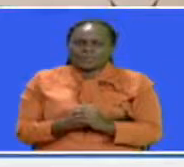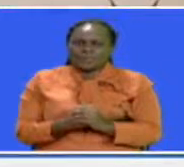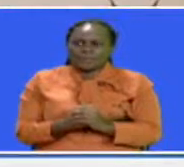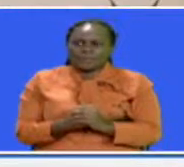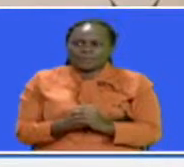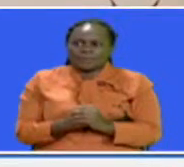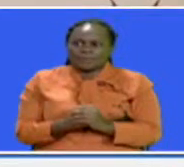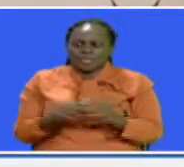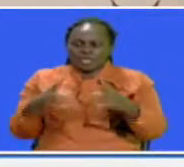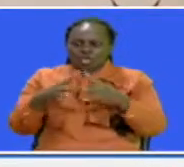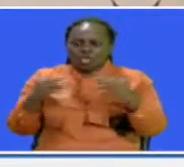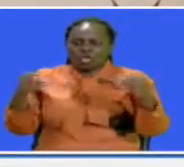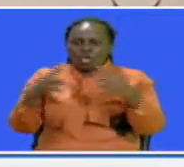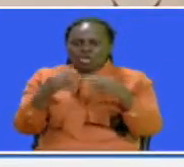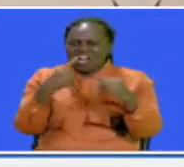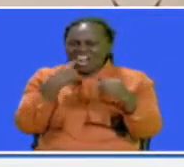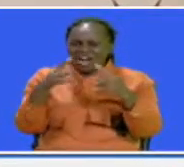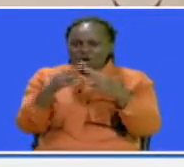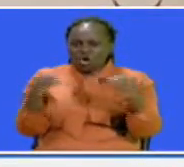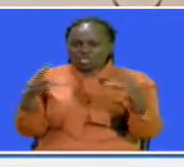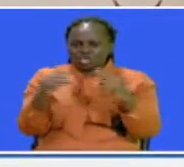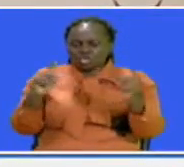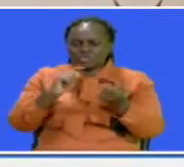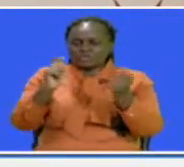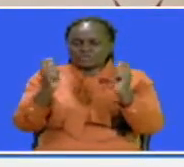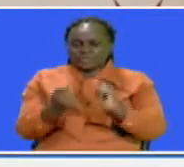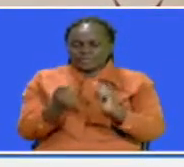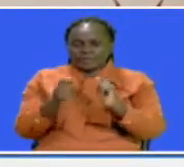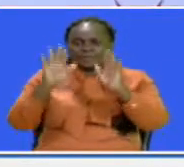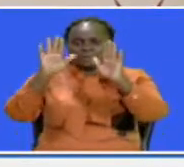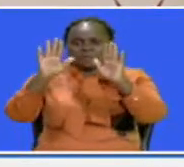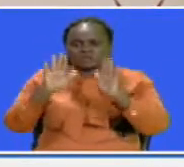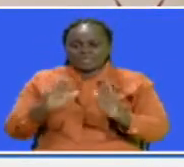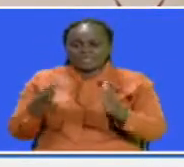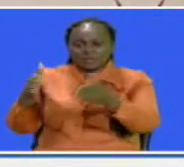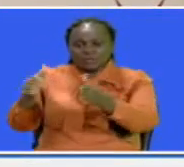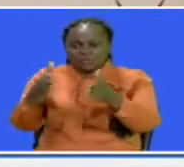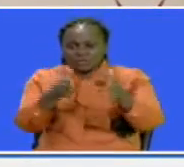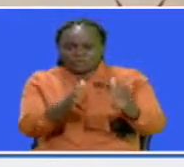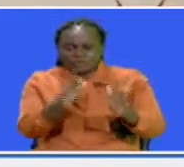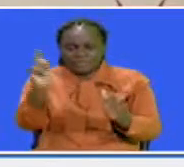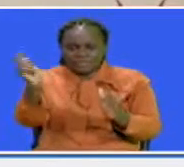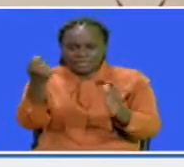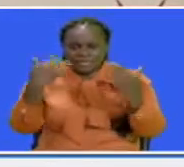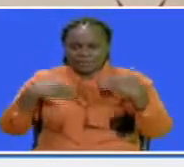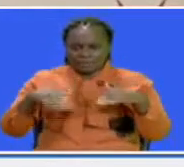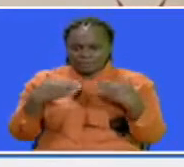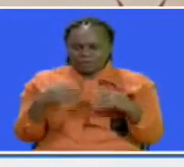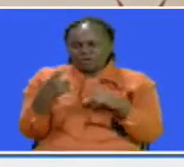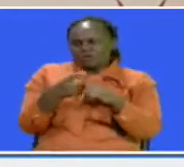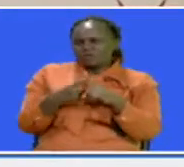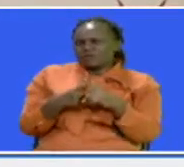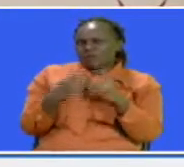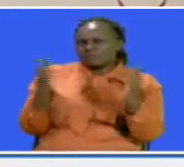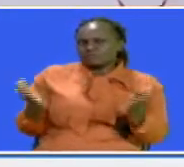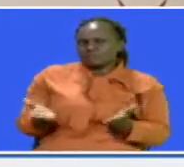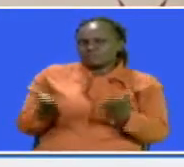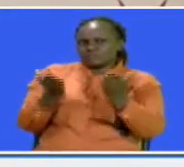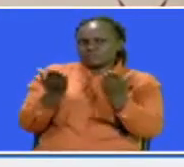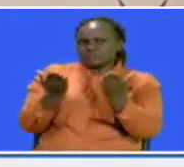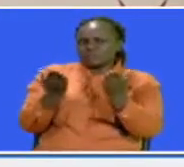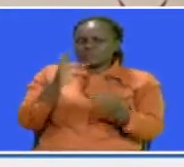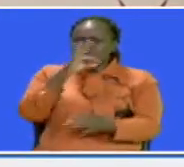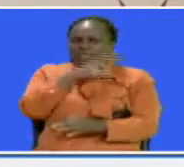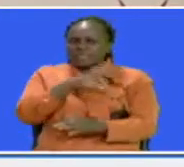The cotton, textile and apparel value chain presents immense opportunities for Kenya, ranging from enhanced farmer